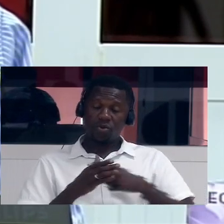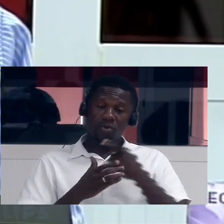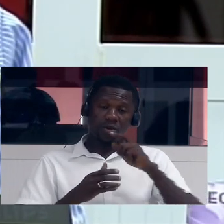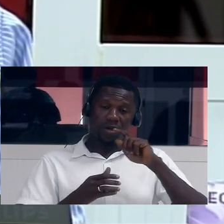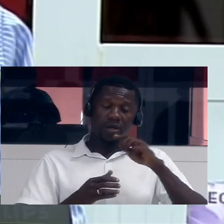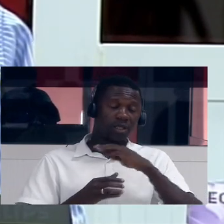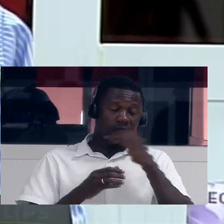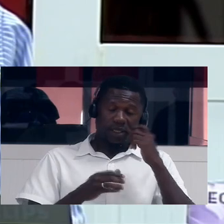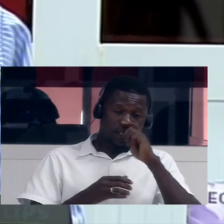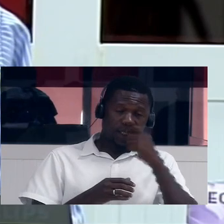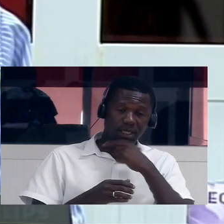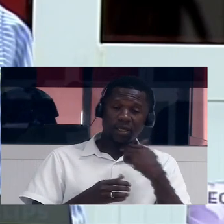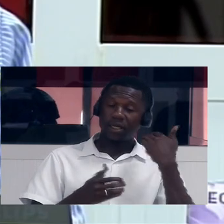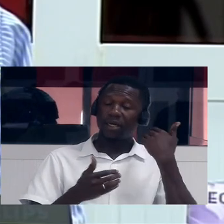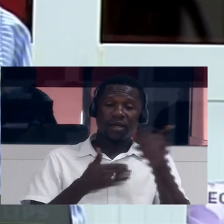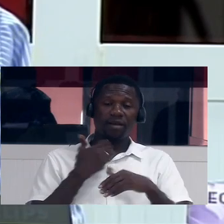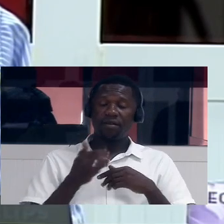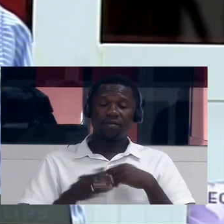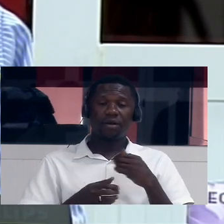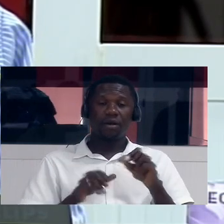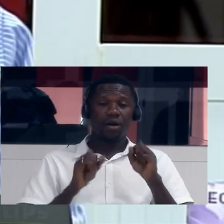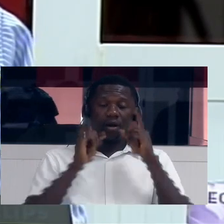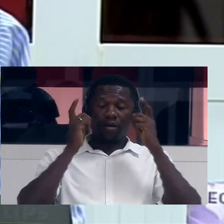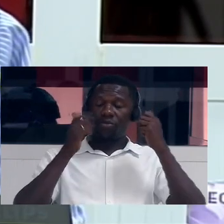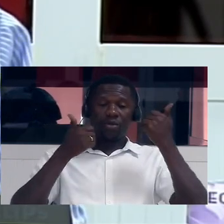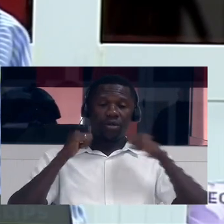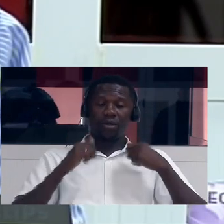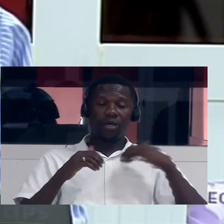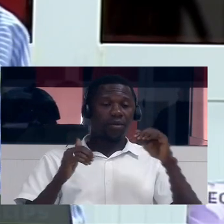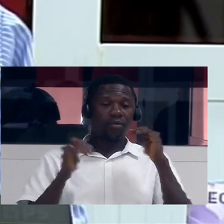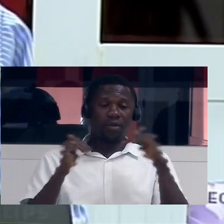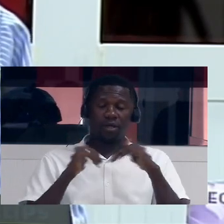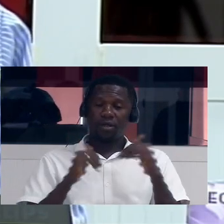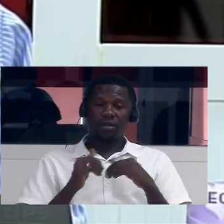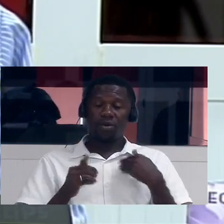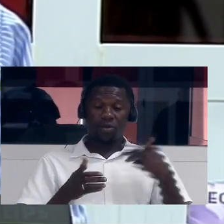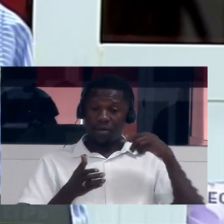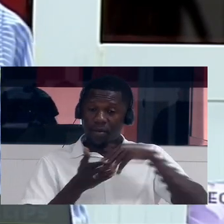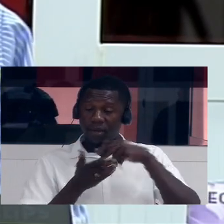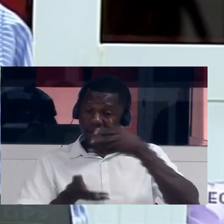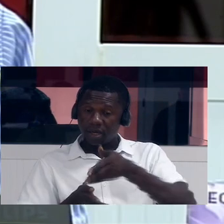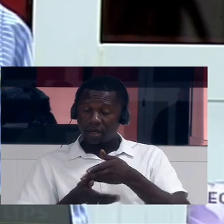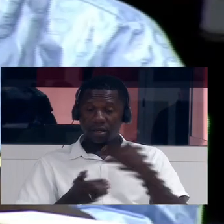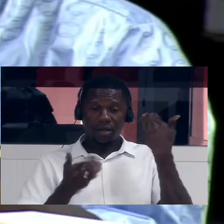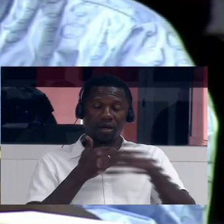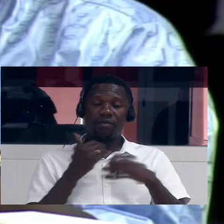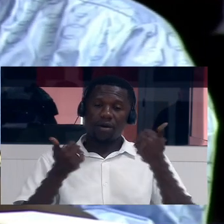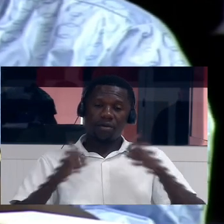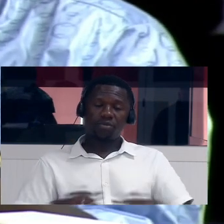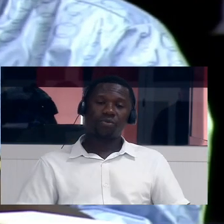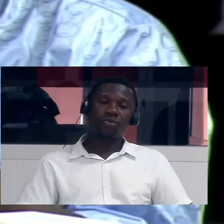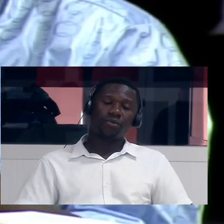that never arose. Never in any meeting that I was present in. Never. As a